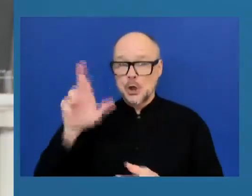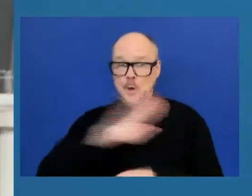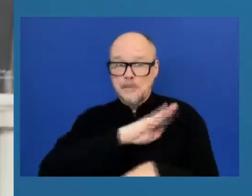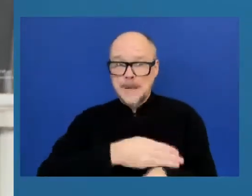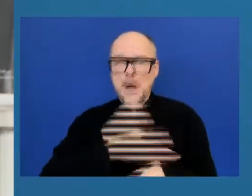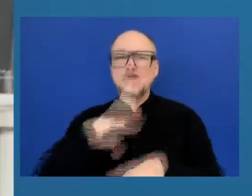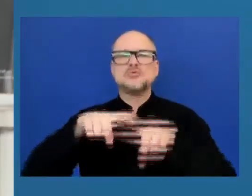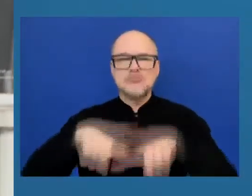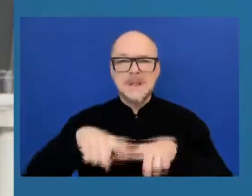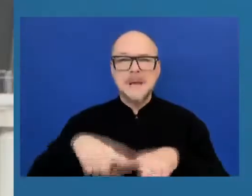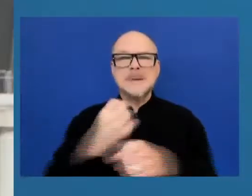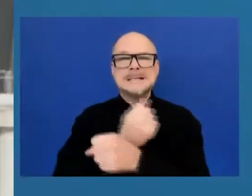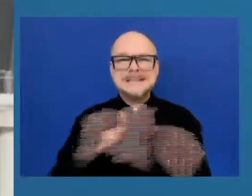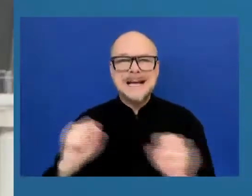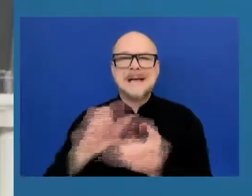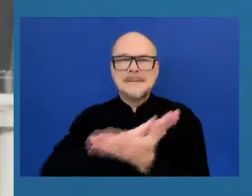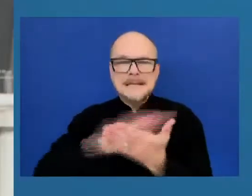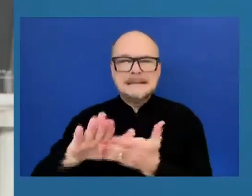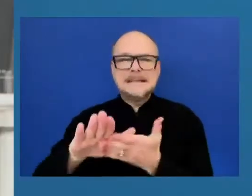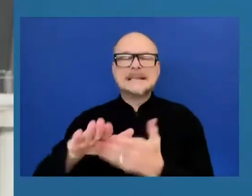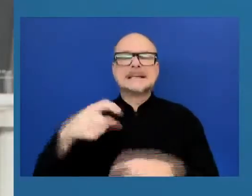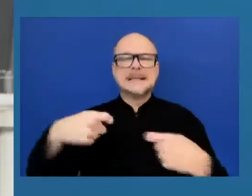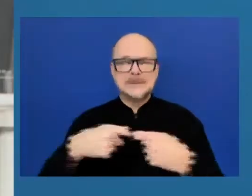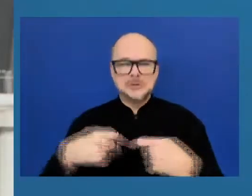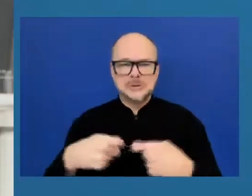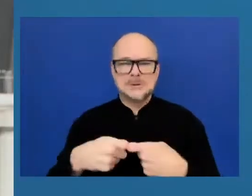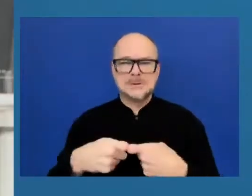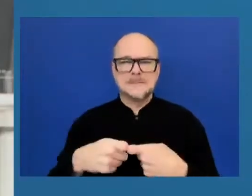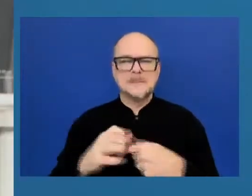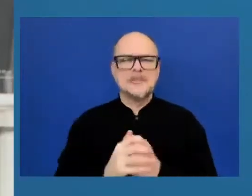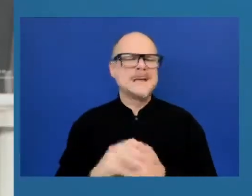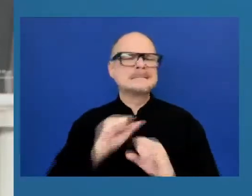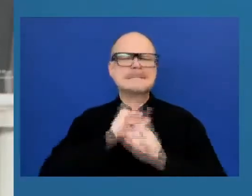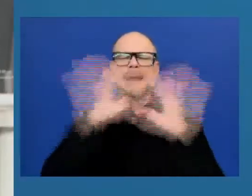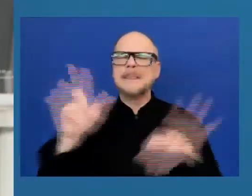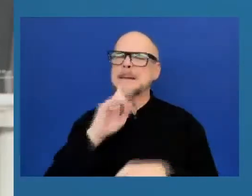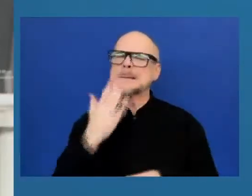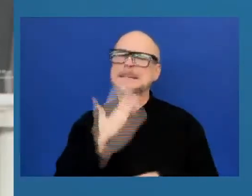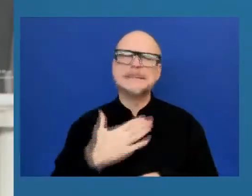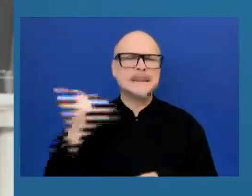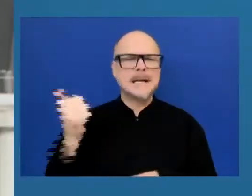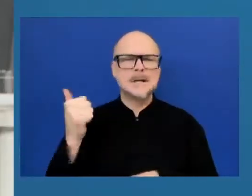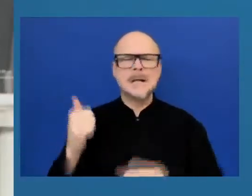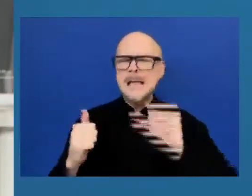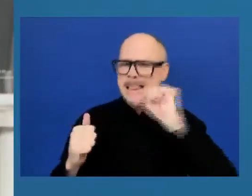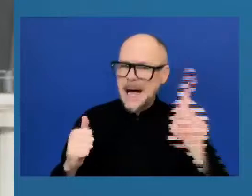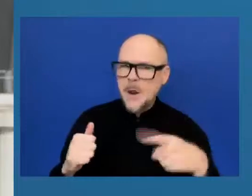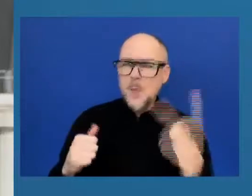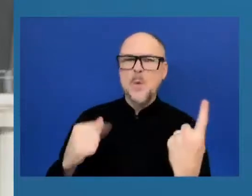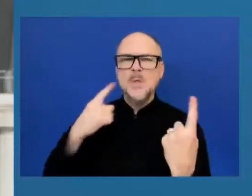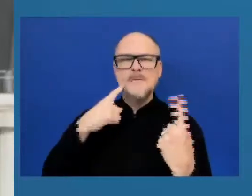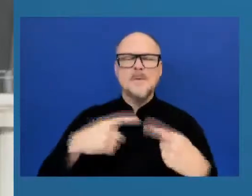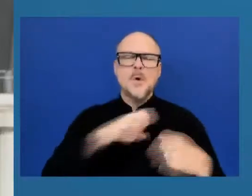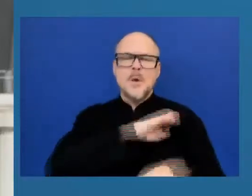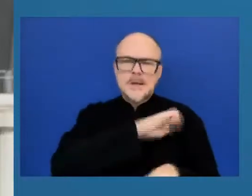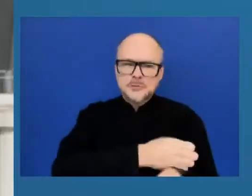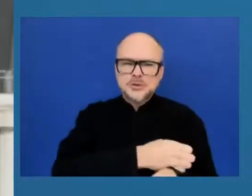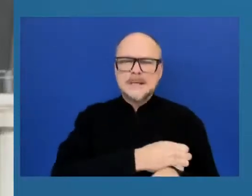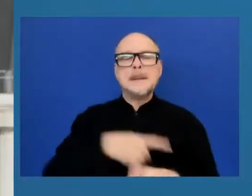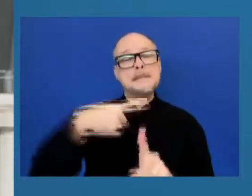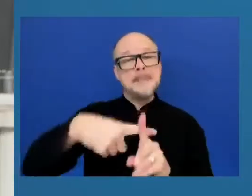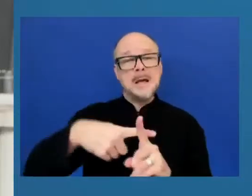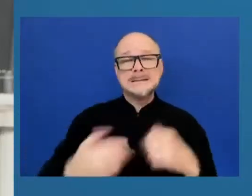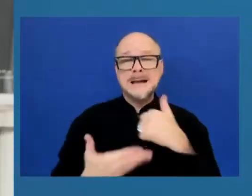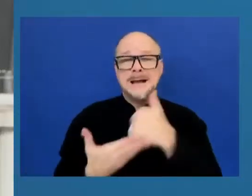safe, clean energy. There's nothing better. It's not just on the energy side, it also is going to help out the